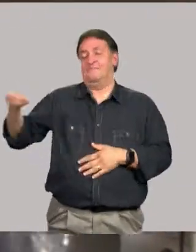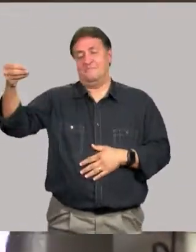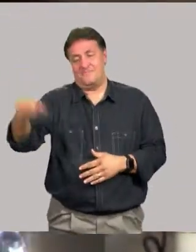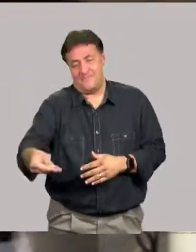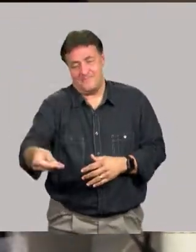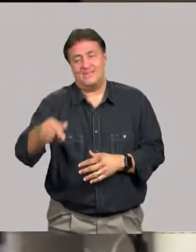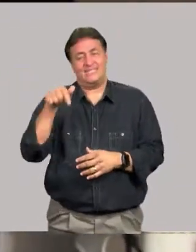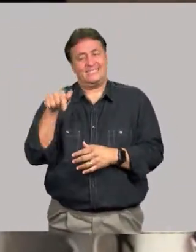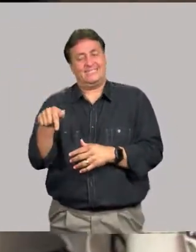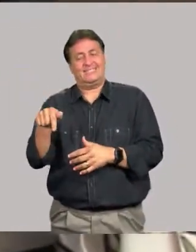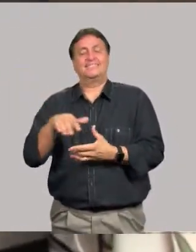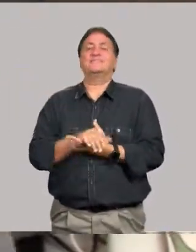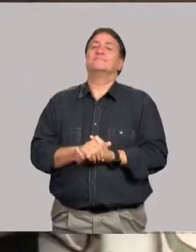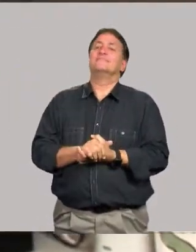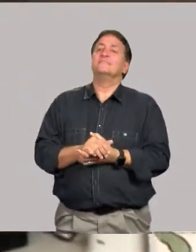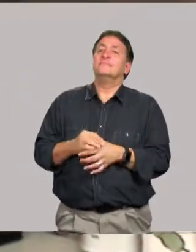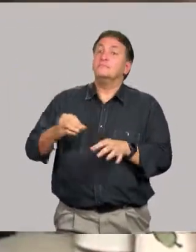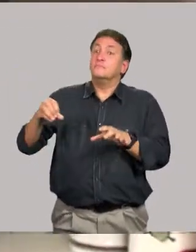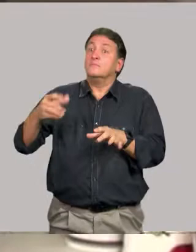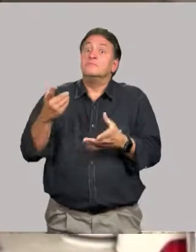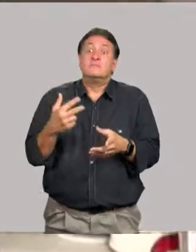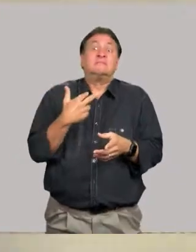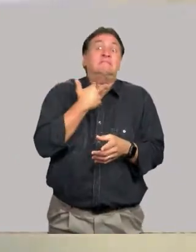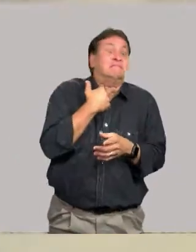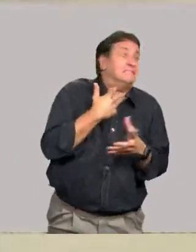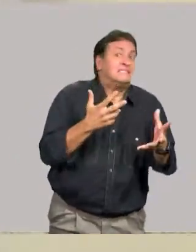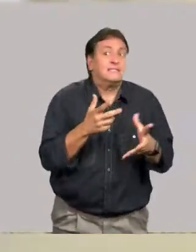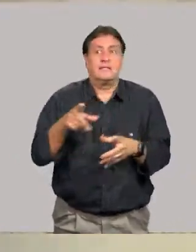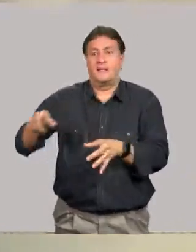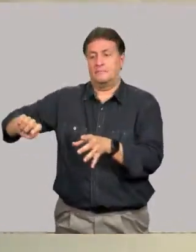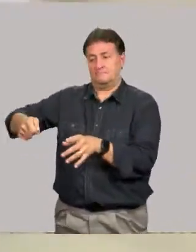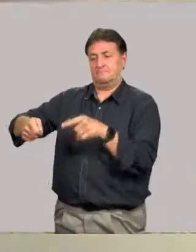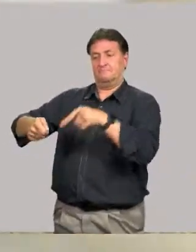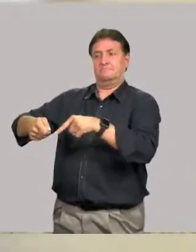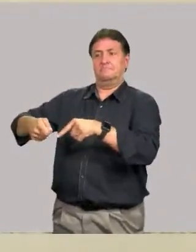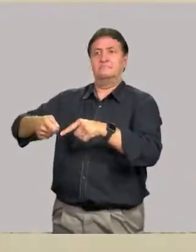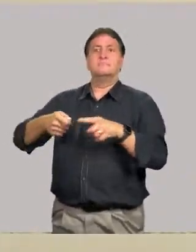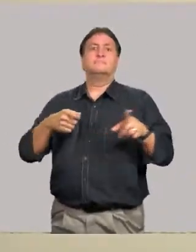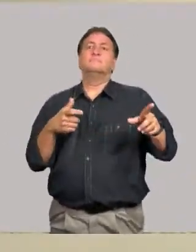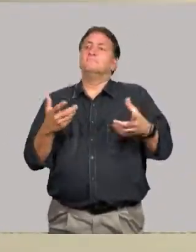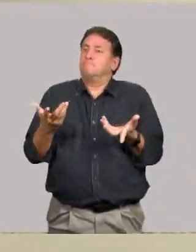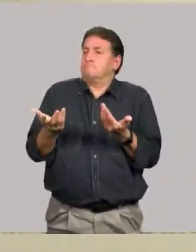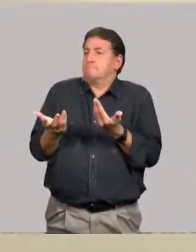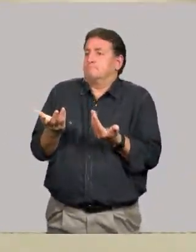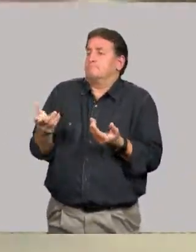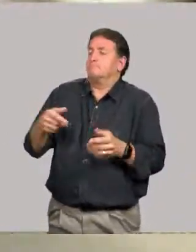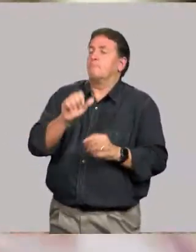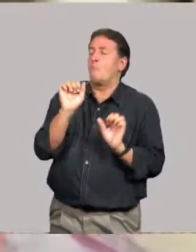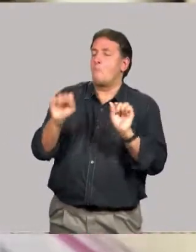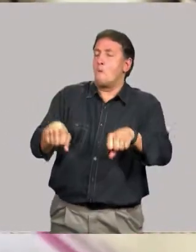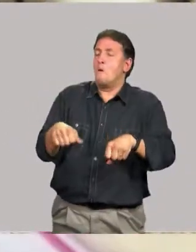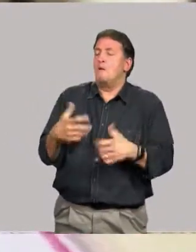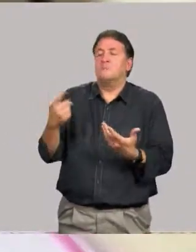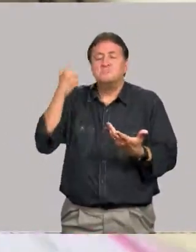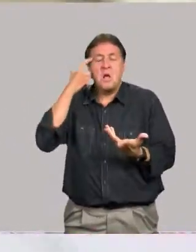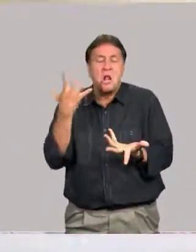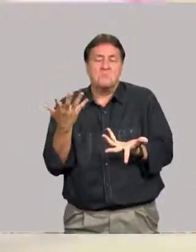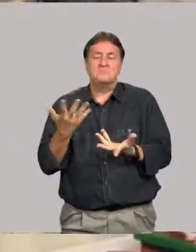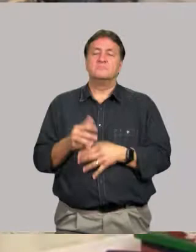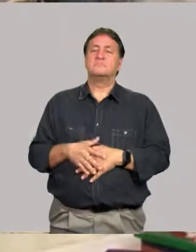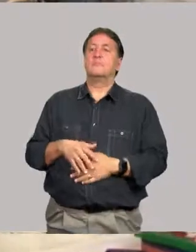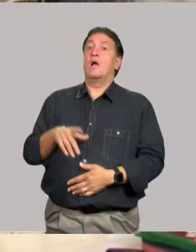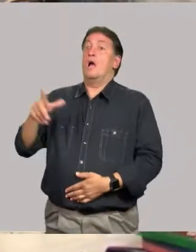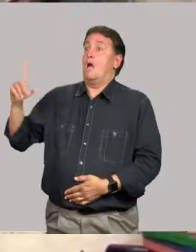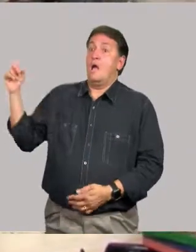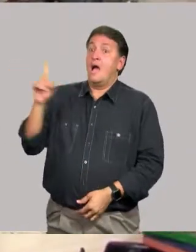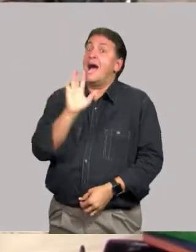Insurance policies, bank account information, and other vital documents should be sealed in a waterproof bag for safety. While you're